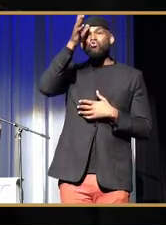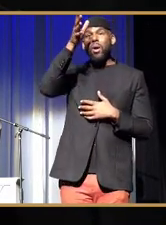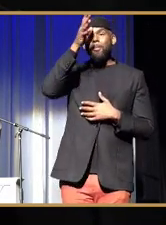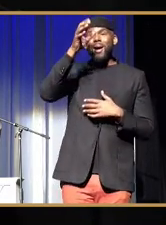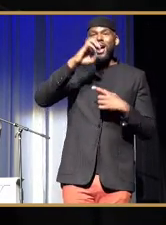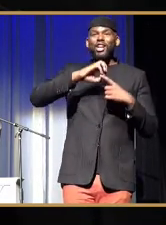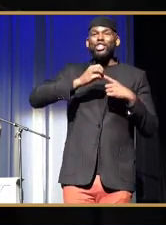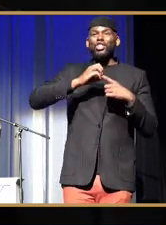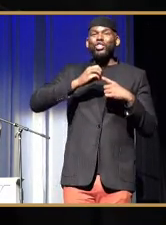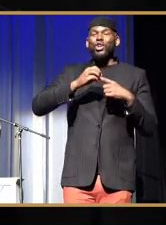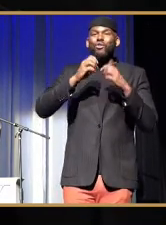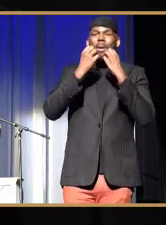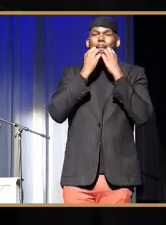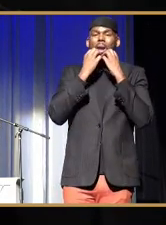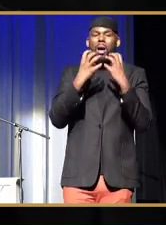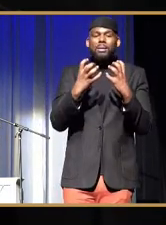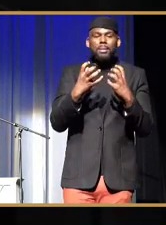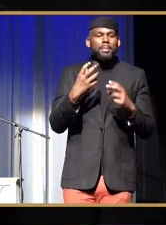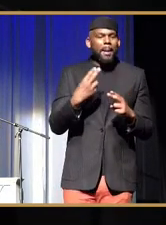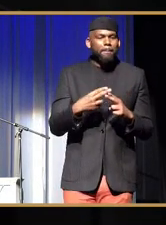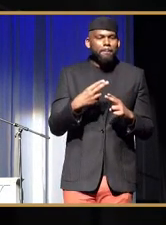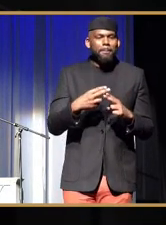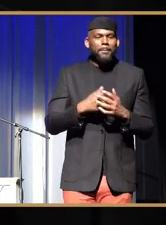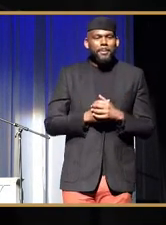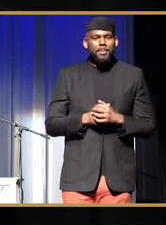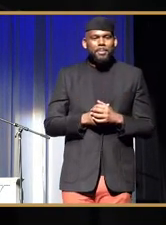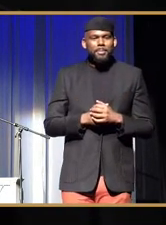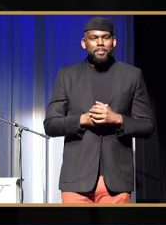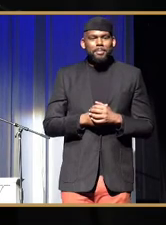Blossom by Maddox Chen.